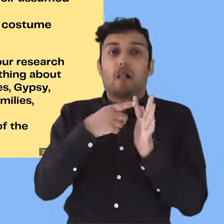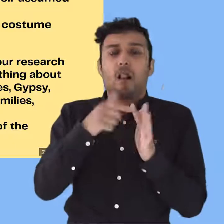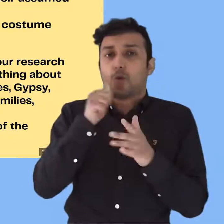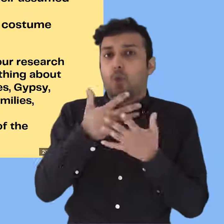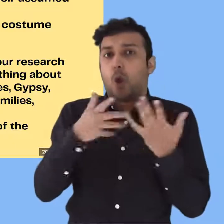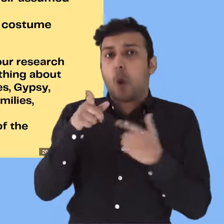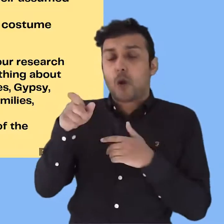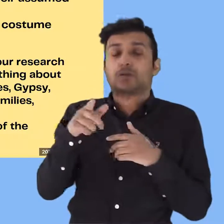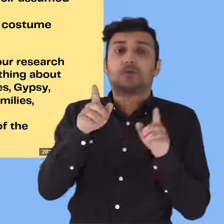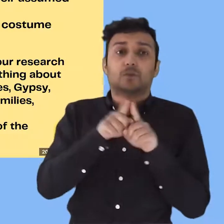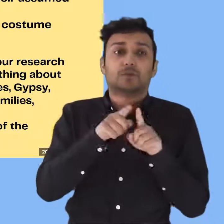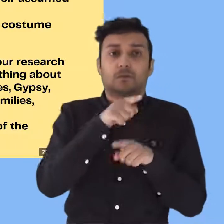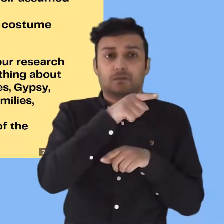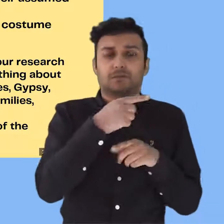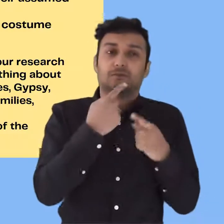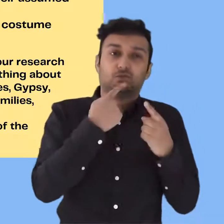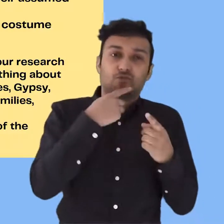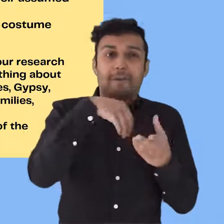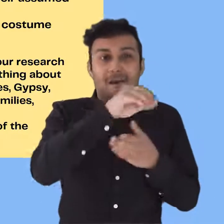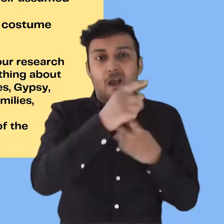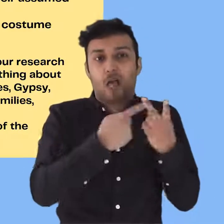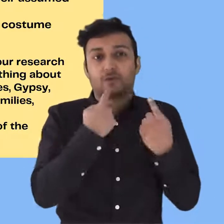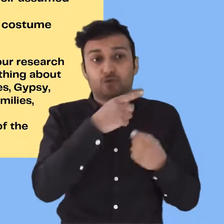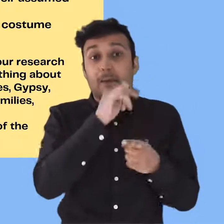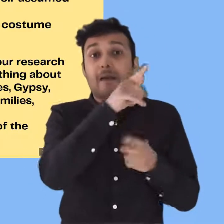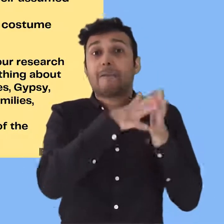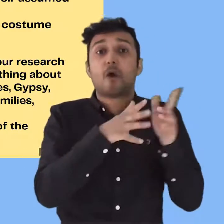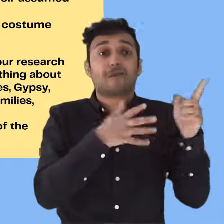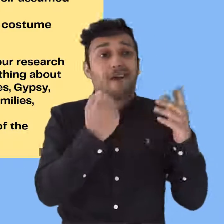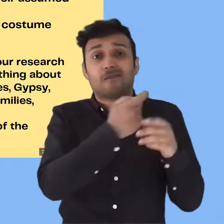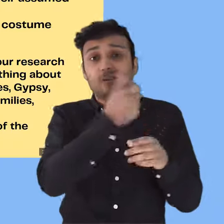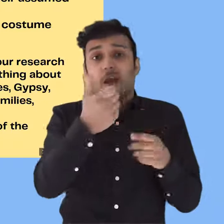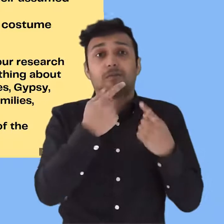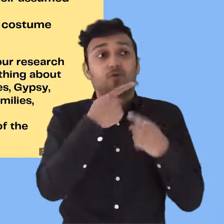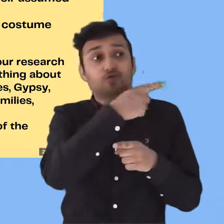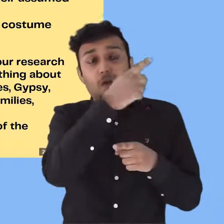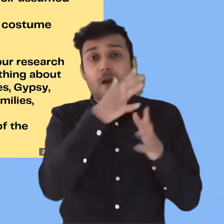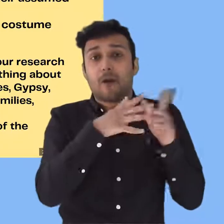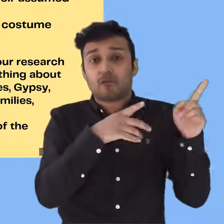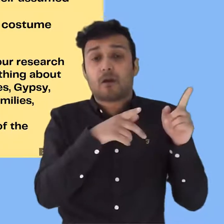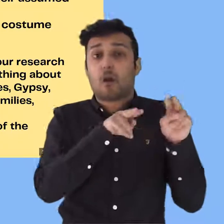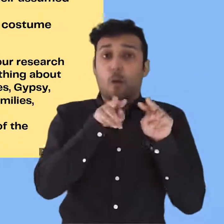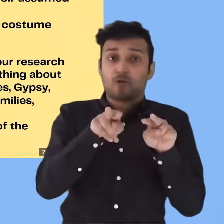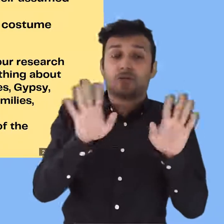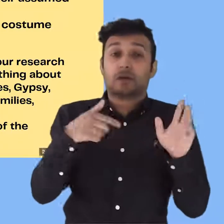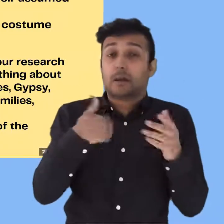States. I have seen some quite problematic and questionable things on these websites